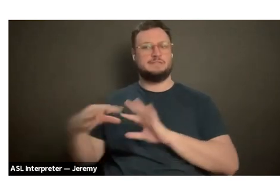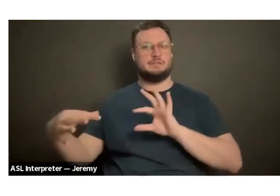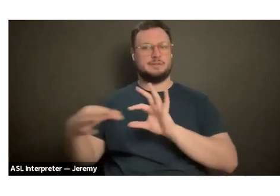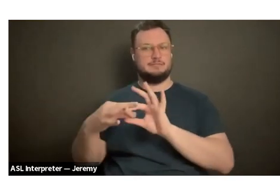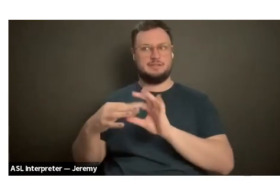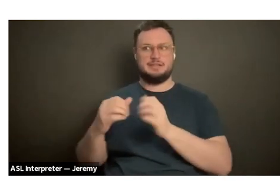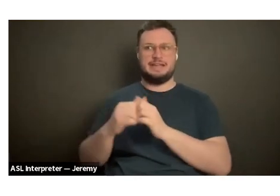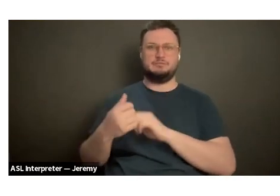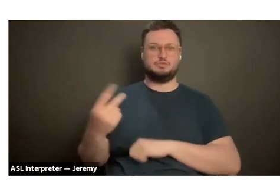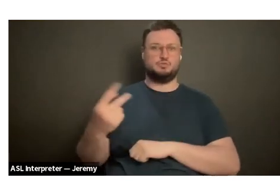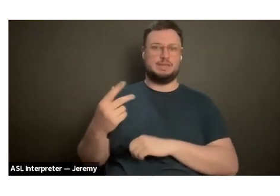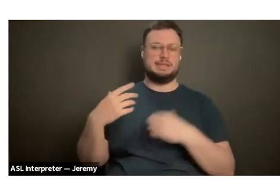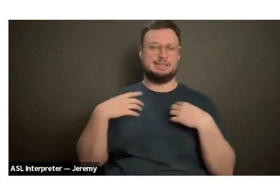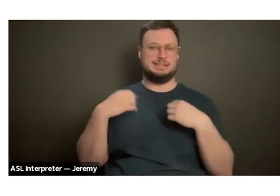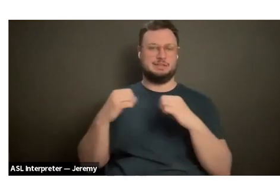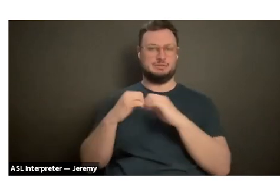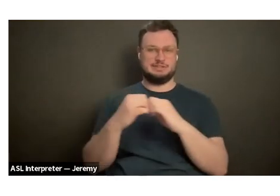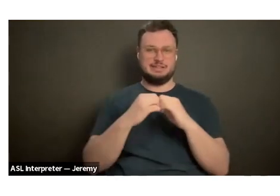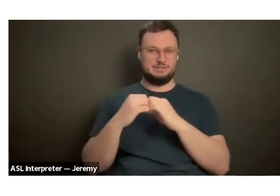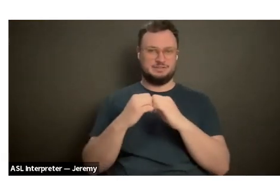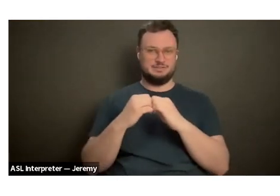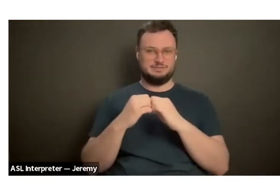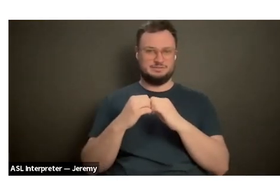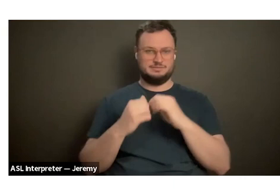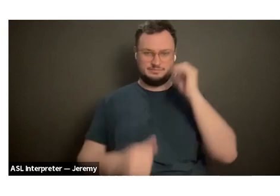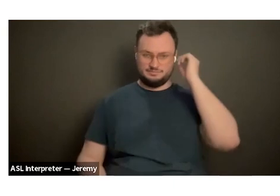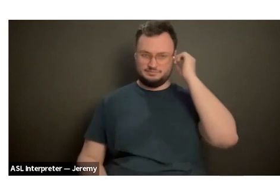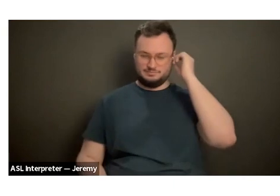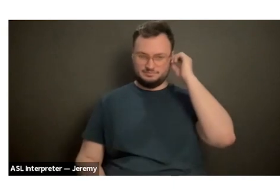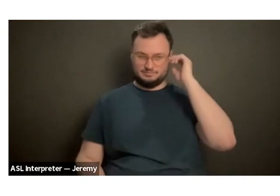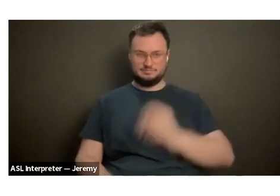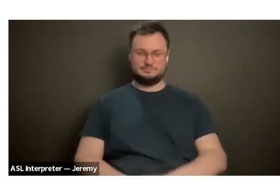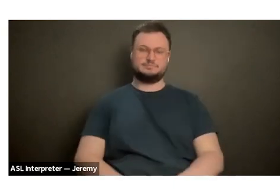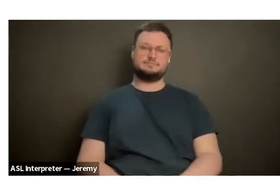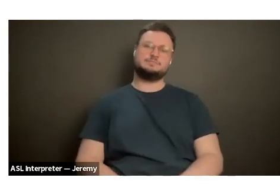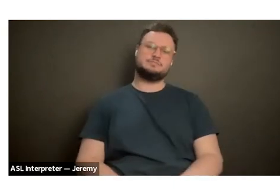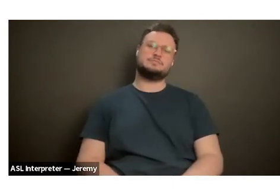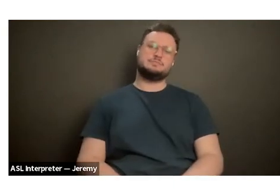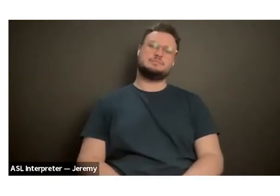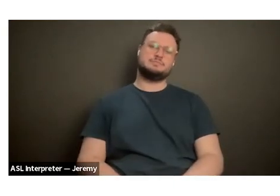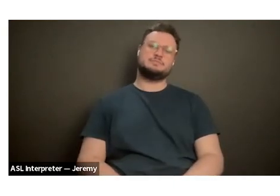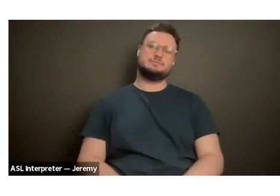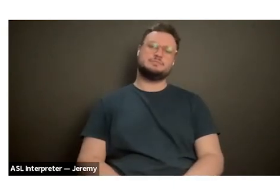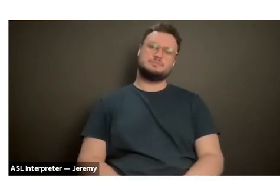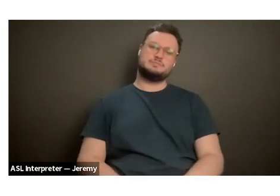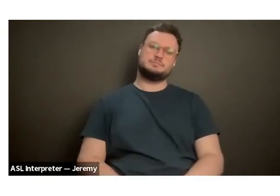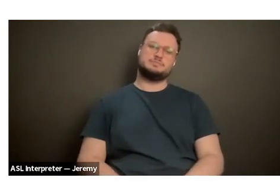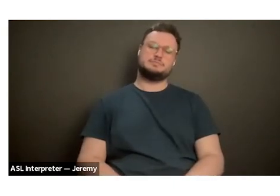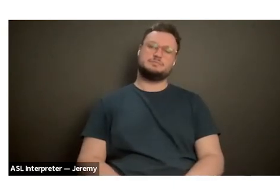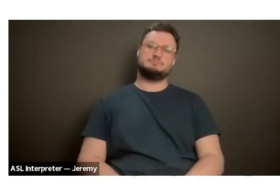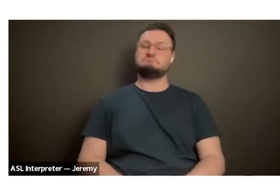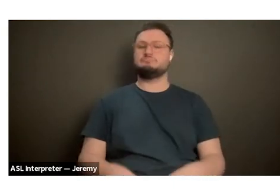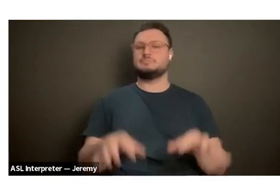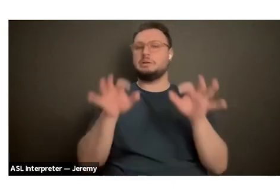can we collectively create community care together? And so this is what I truly feel. I think it's so important.